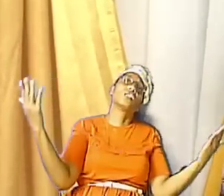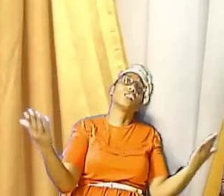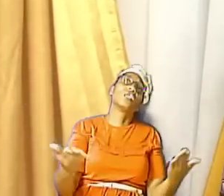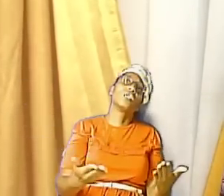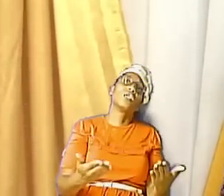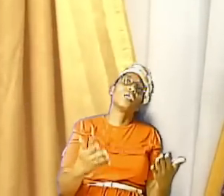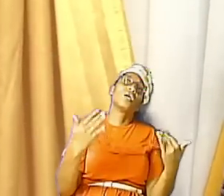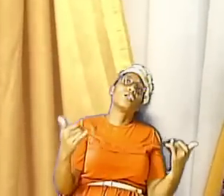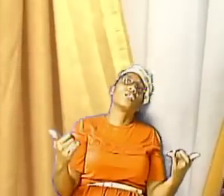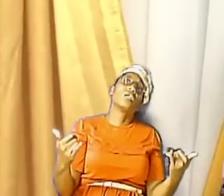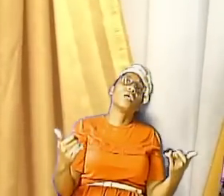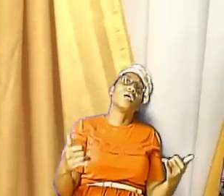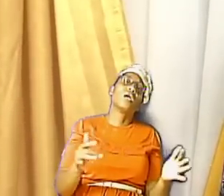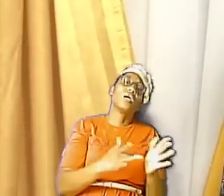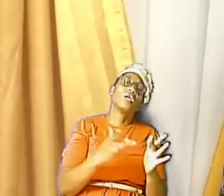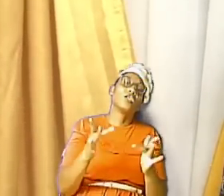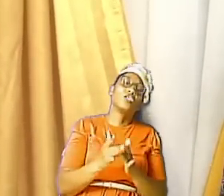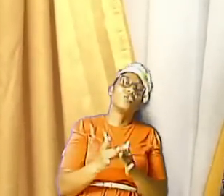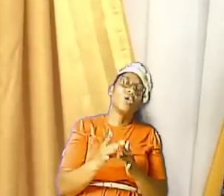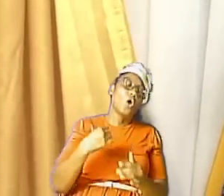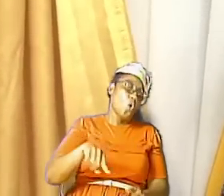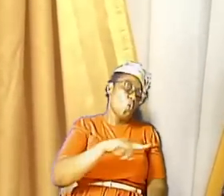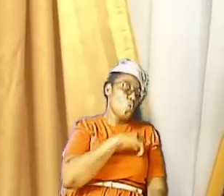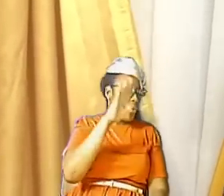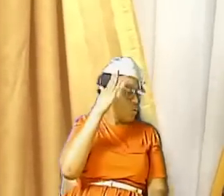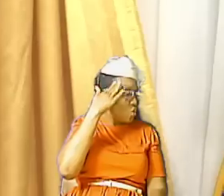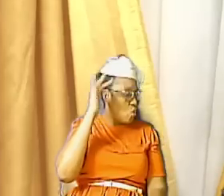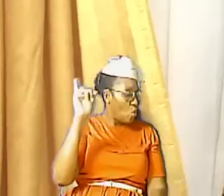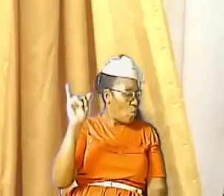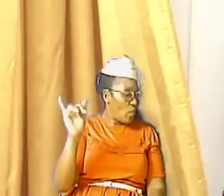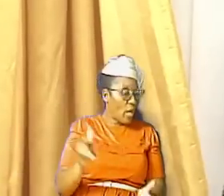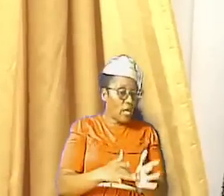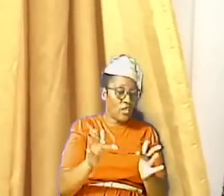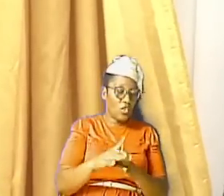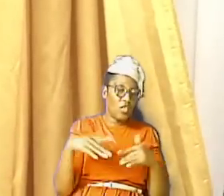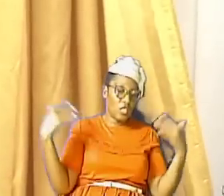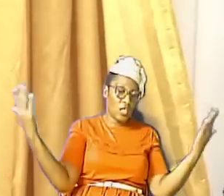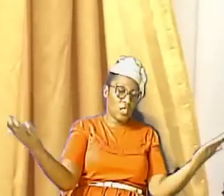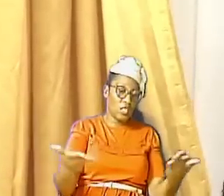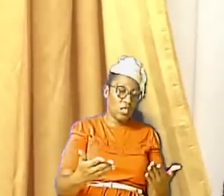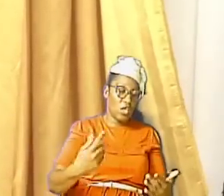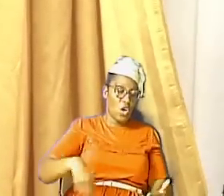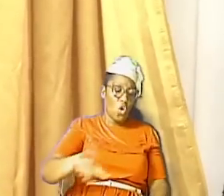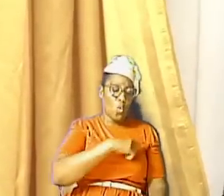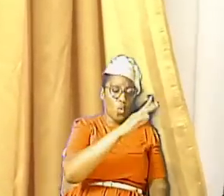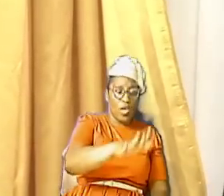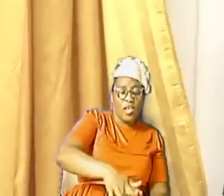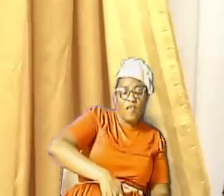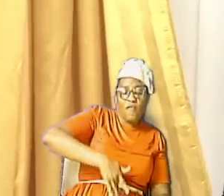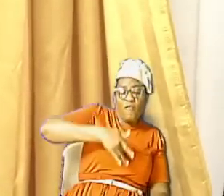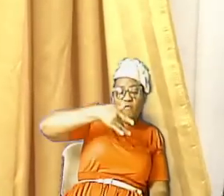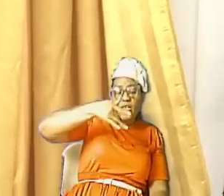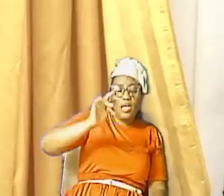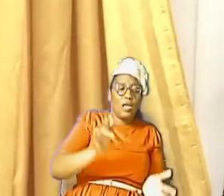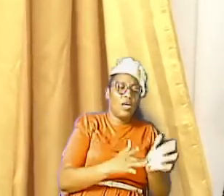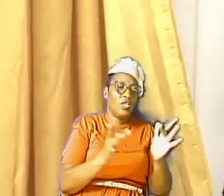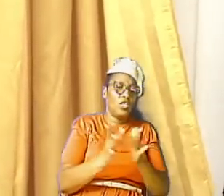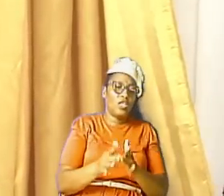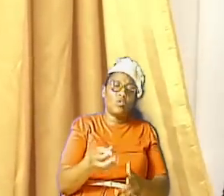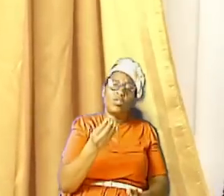place. We know that He is here. We feel Him. We sense